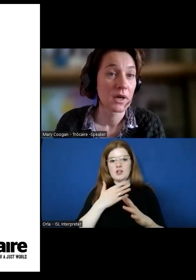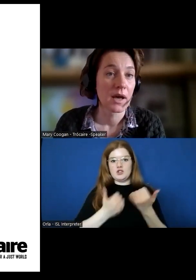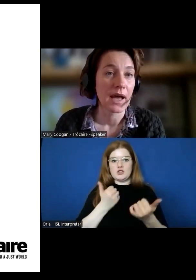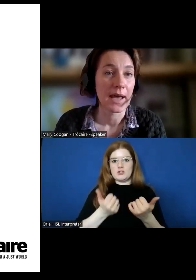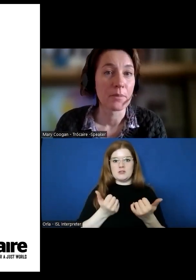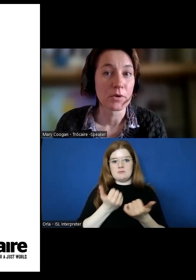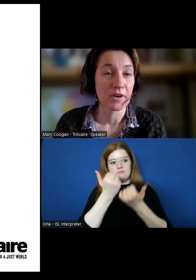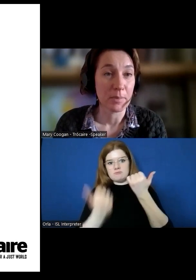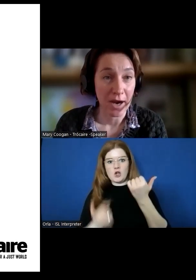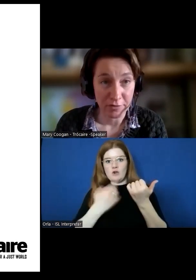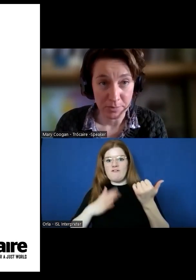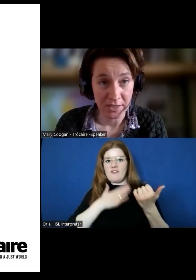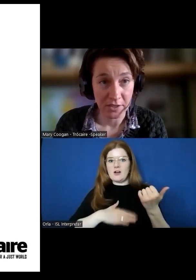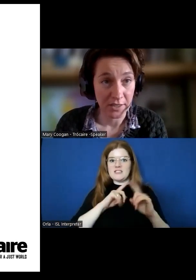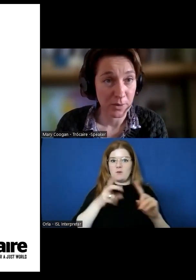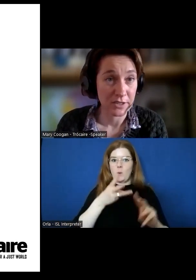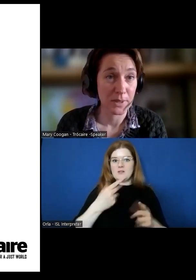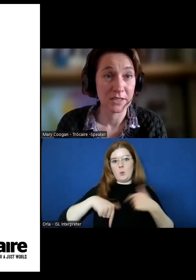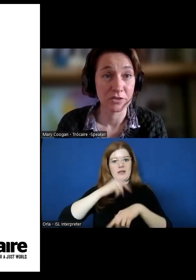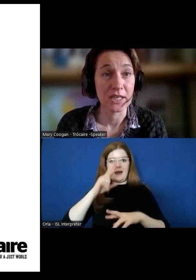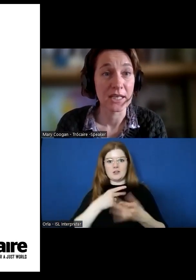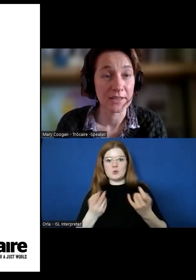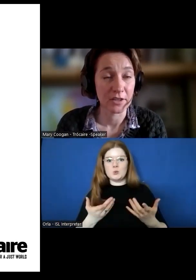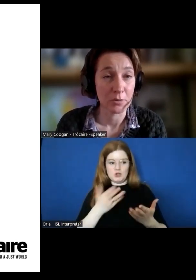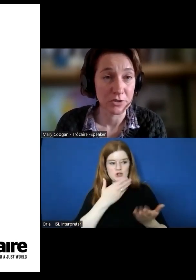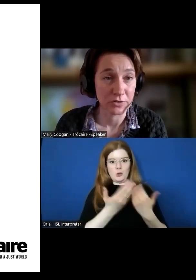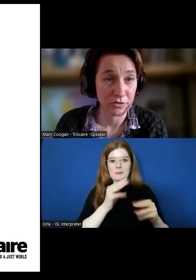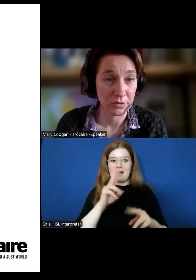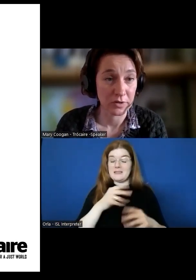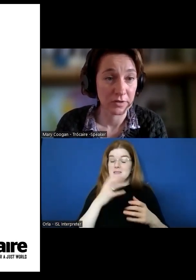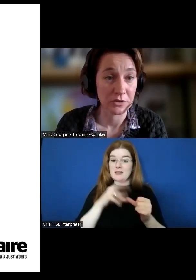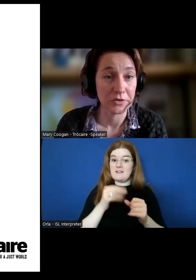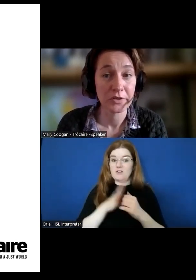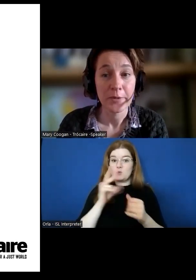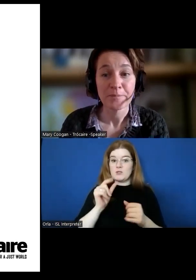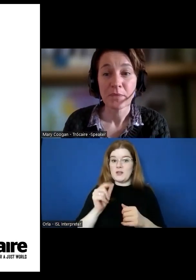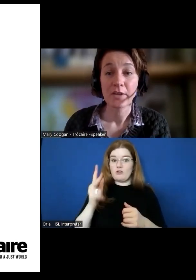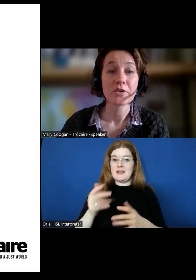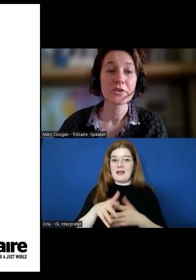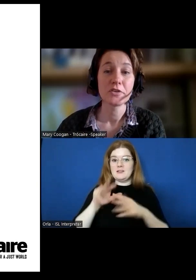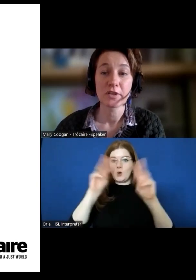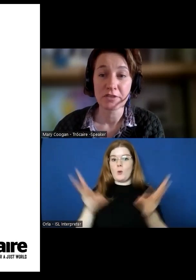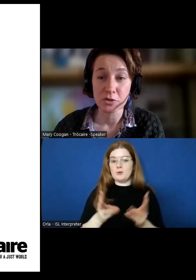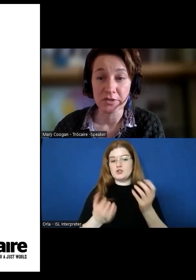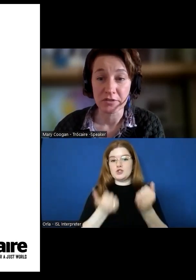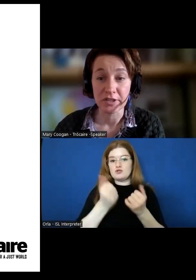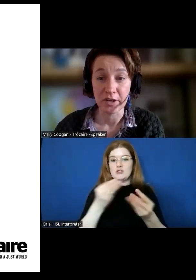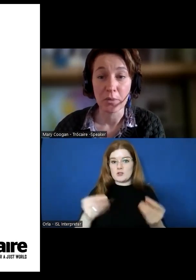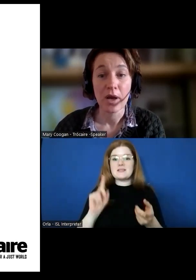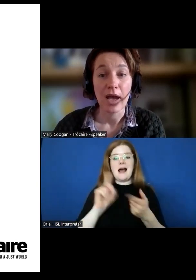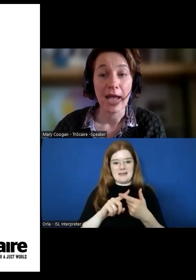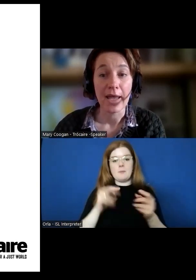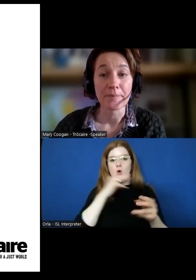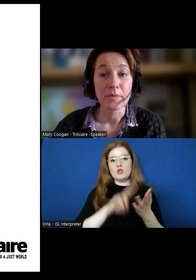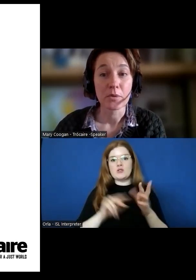do was very powerful, particularly in 2023 and the global justice resources for us. And also using visuals and